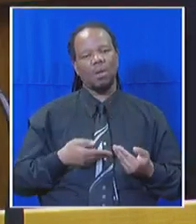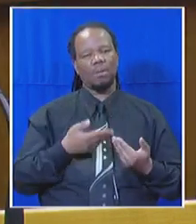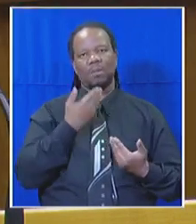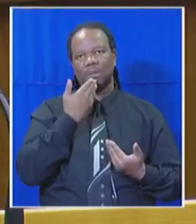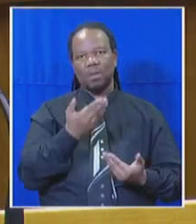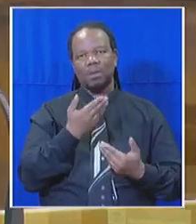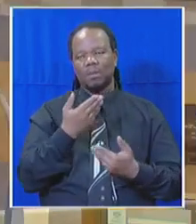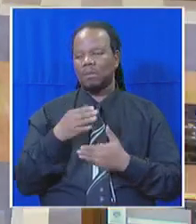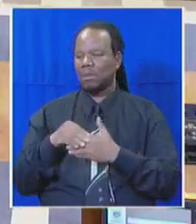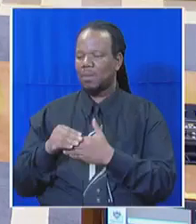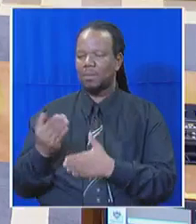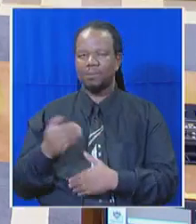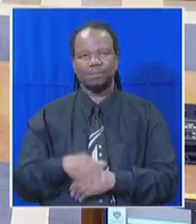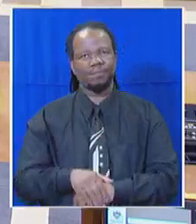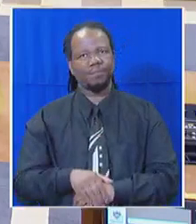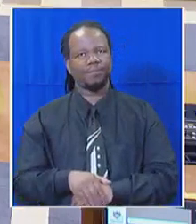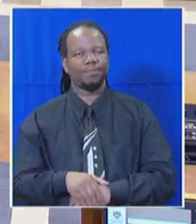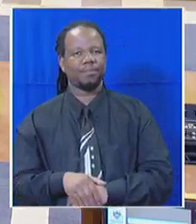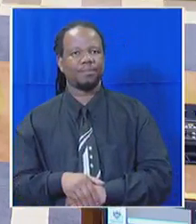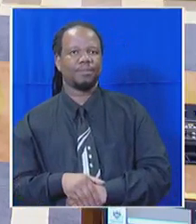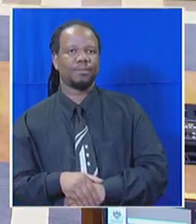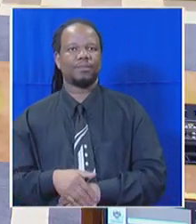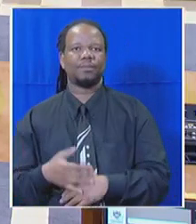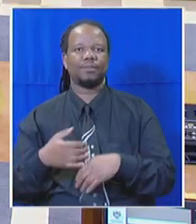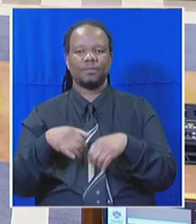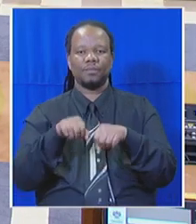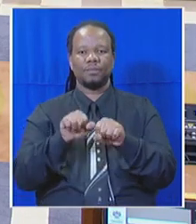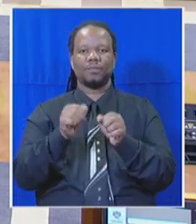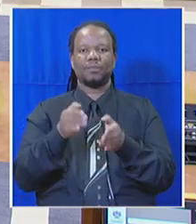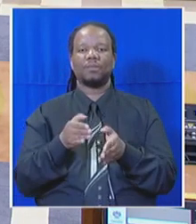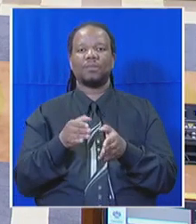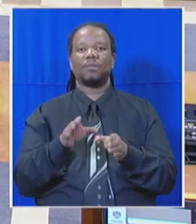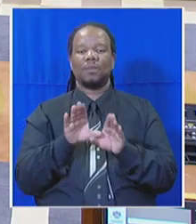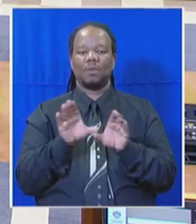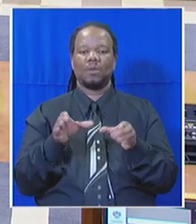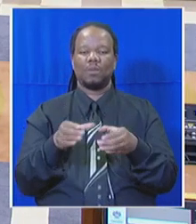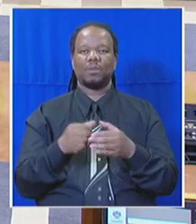Honorable Member. The chairperson of the committee.